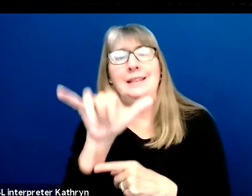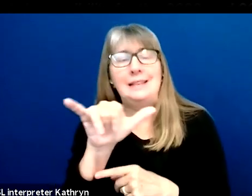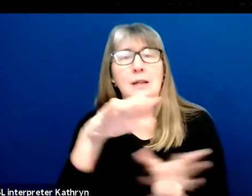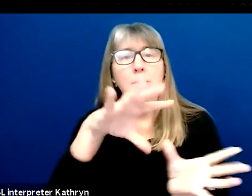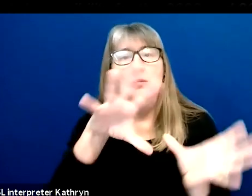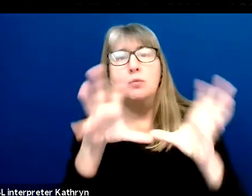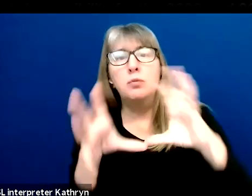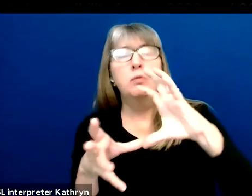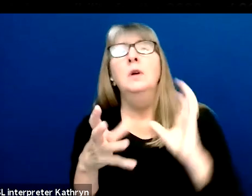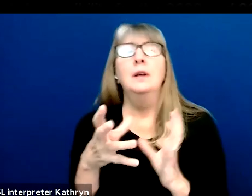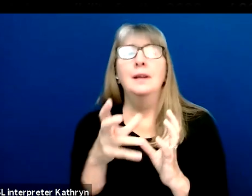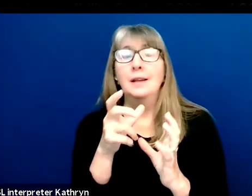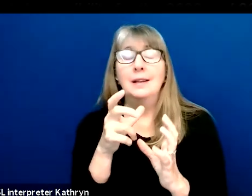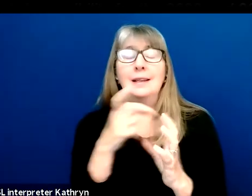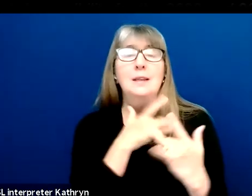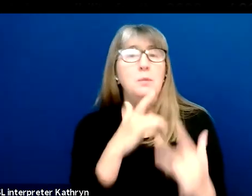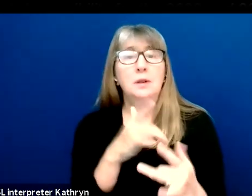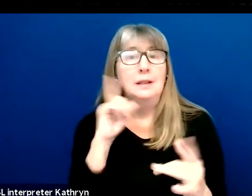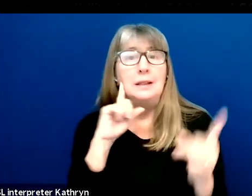representing data as sound.